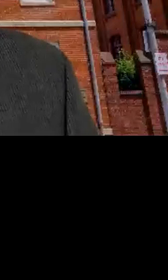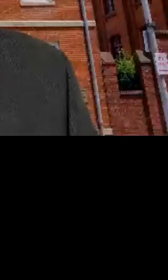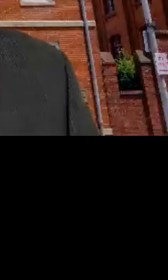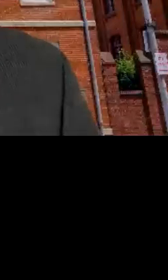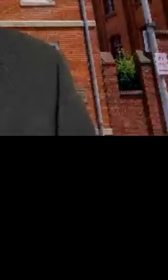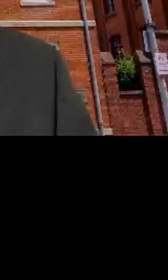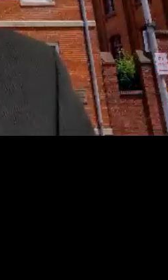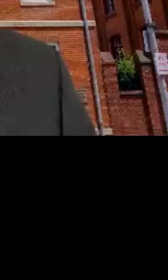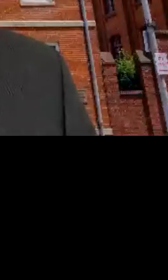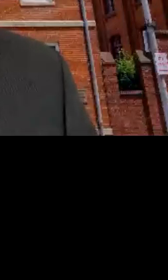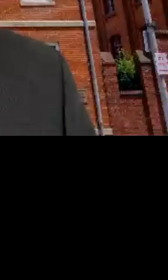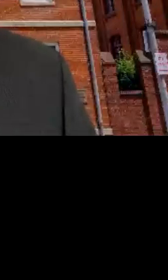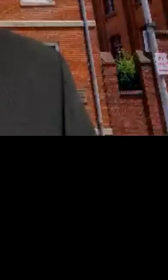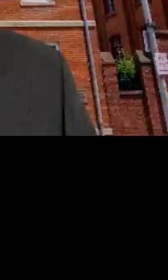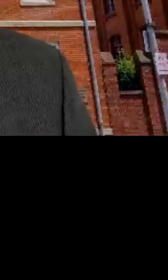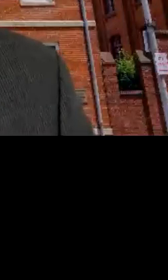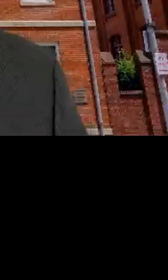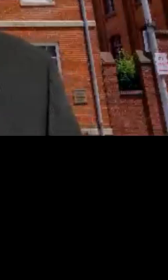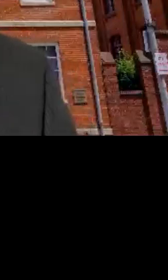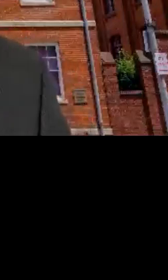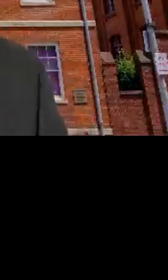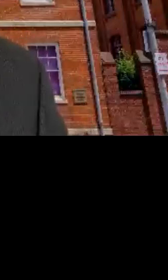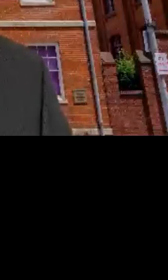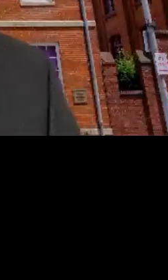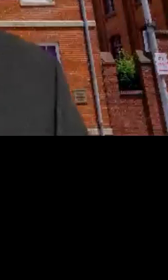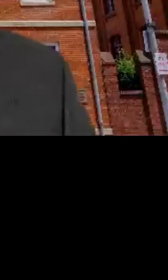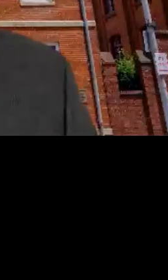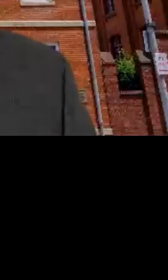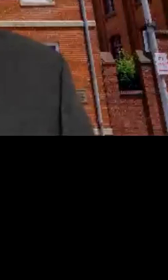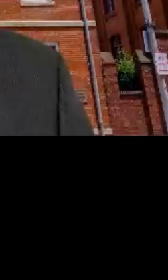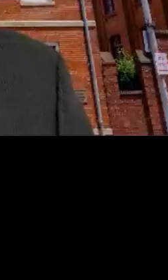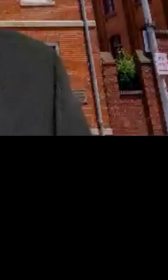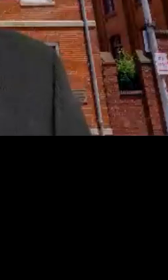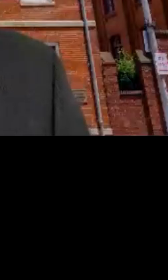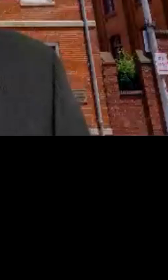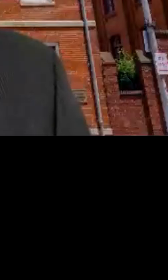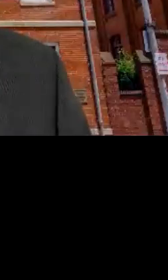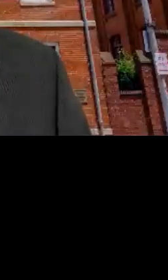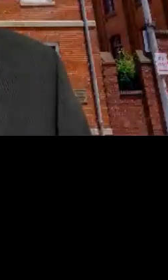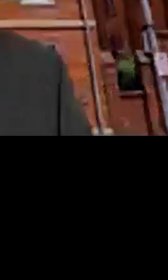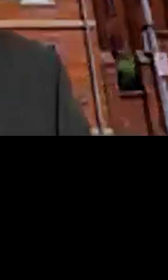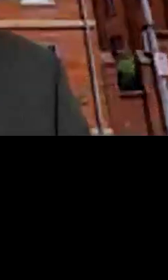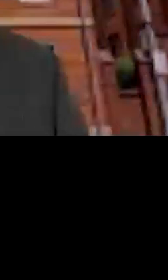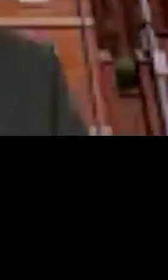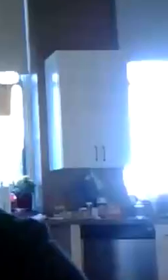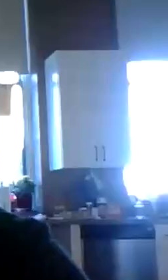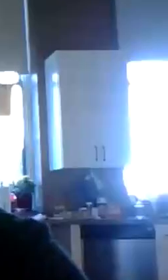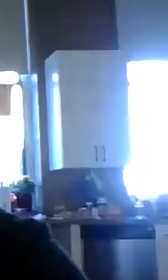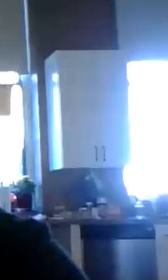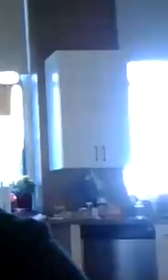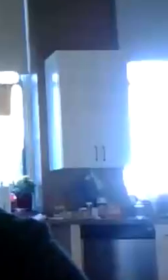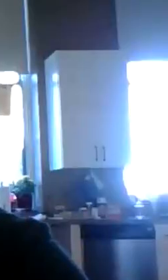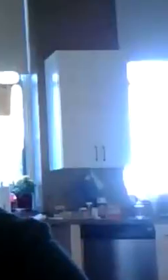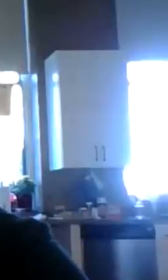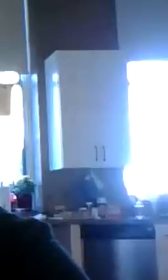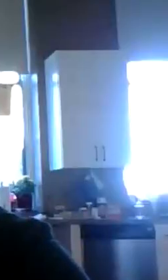in its More Than History Lunchtime Lecture Series. Please take it away, Shantae. Thanks so much. Well, thank you, John. Thank